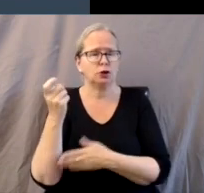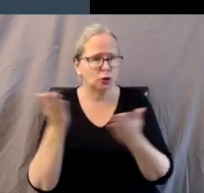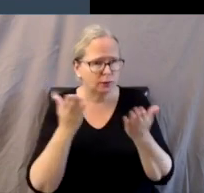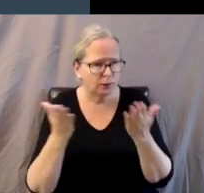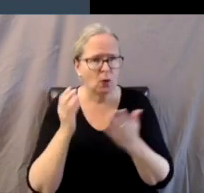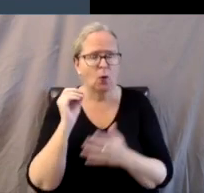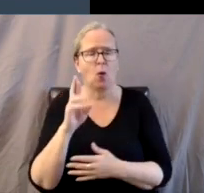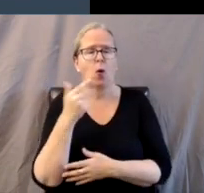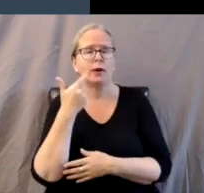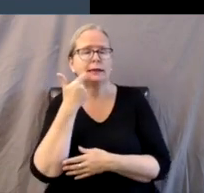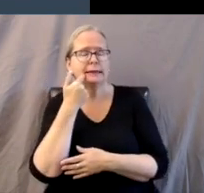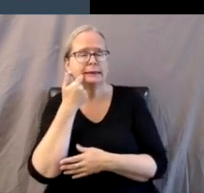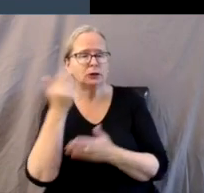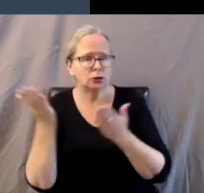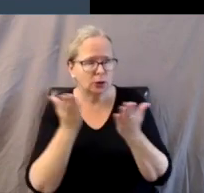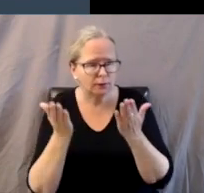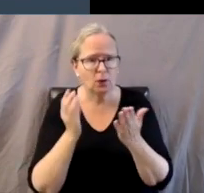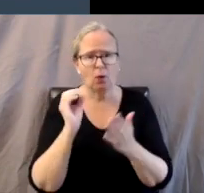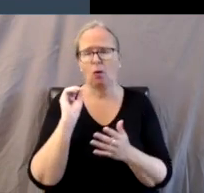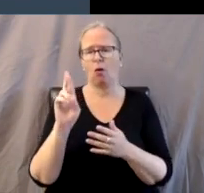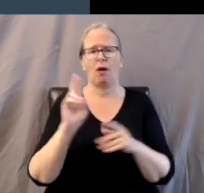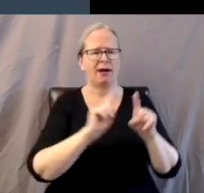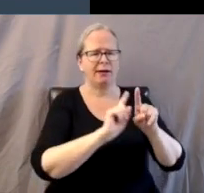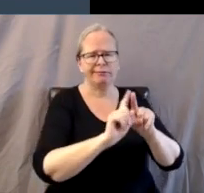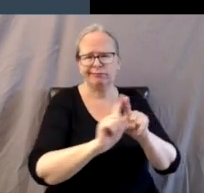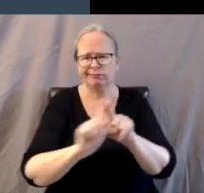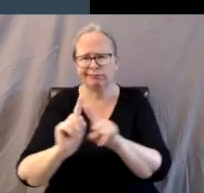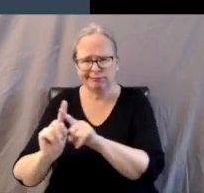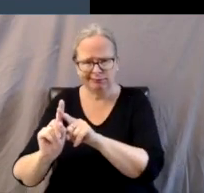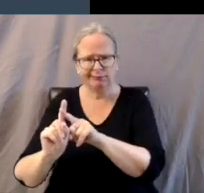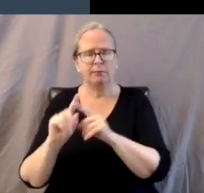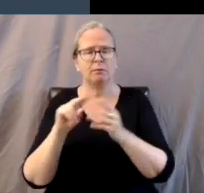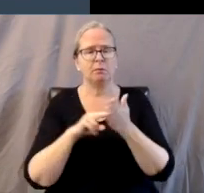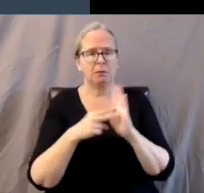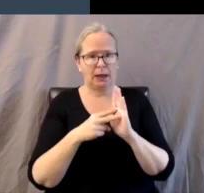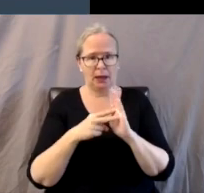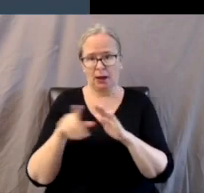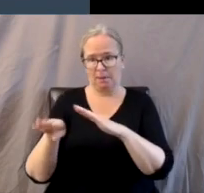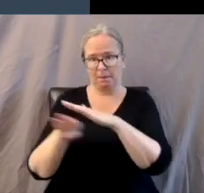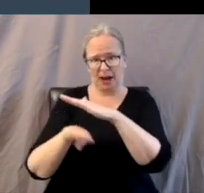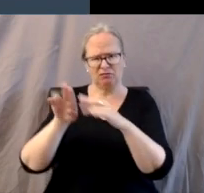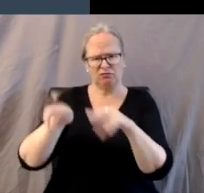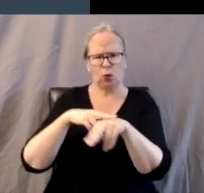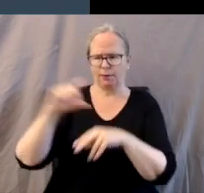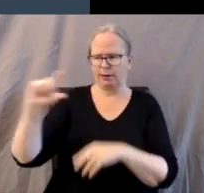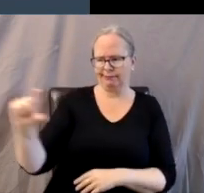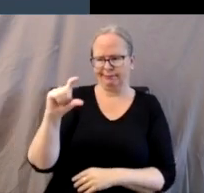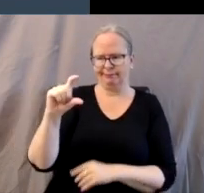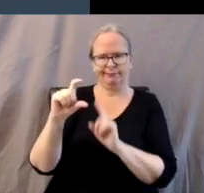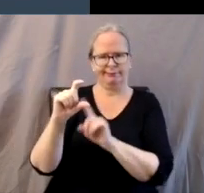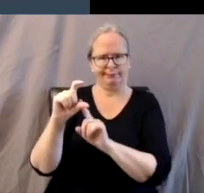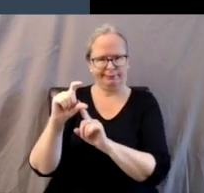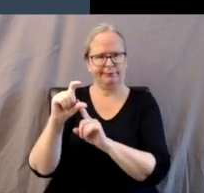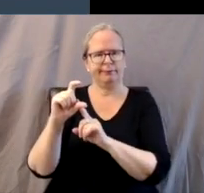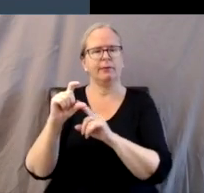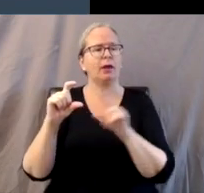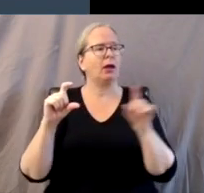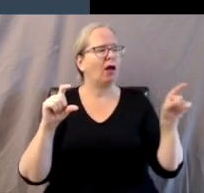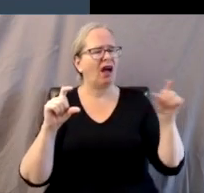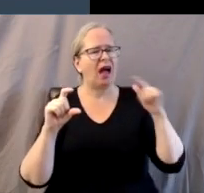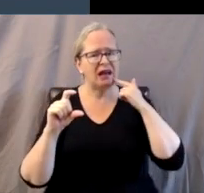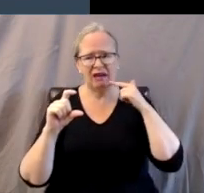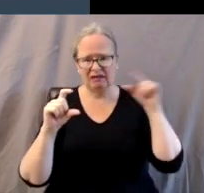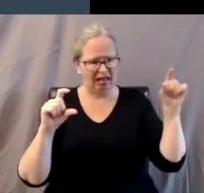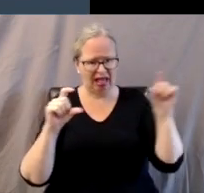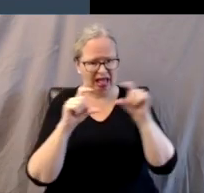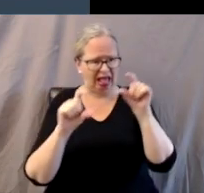individual's health and well-being. Basic income should not replace these existing support programs, nor should